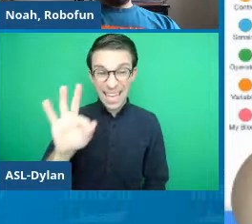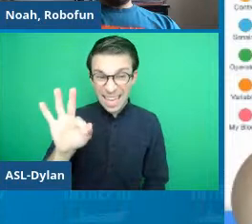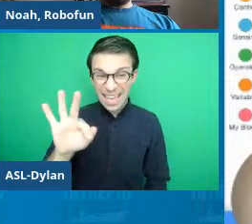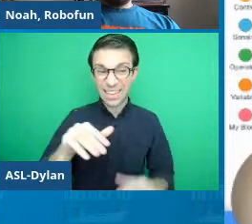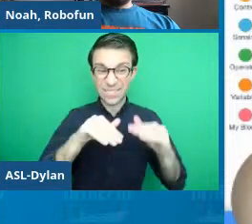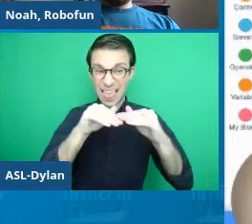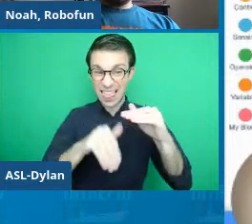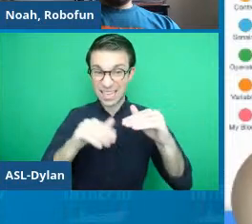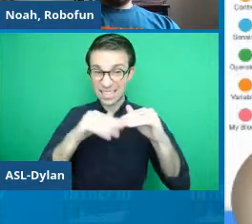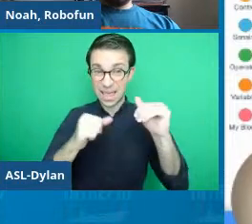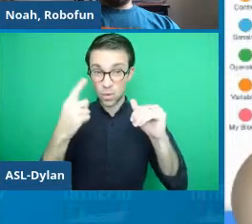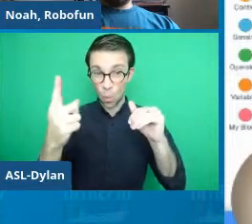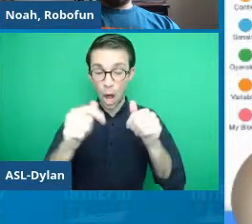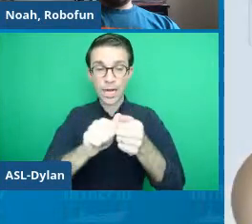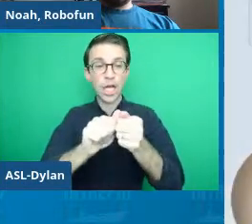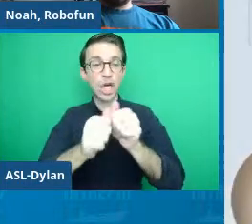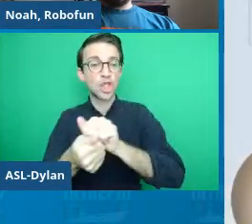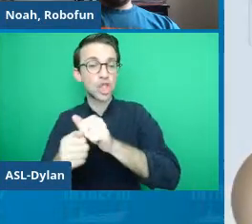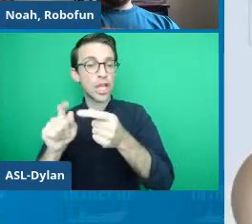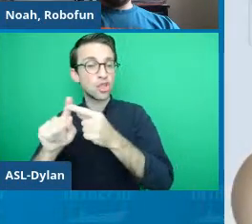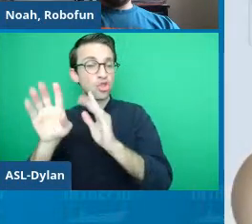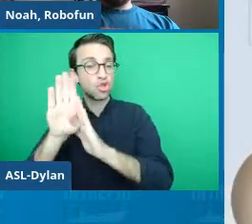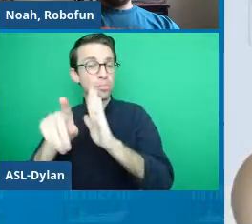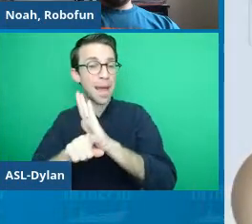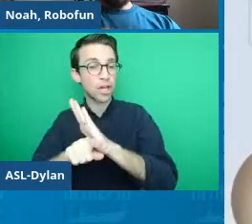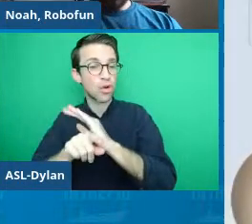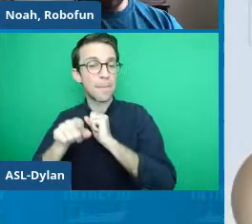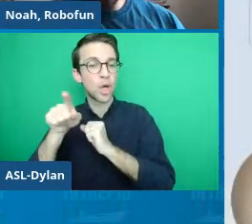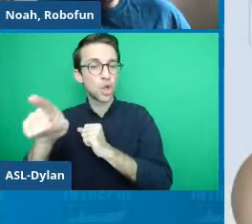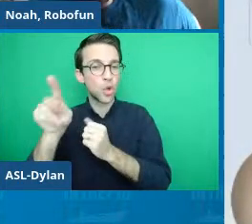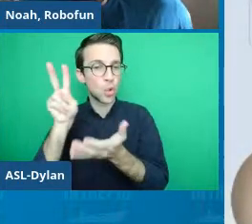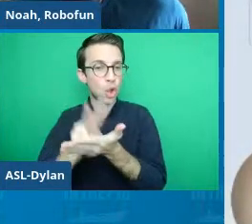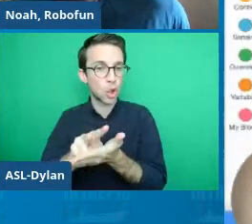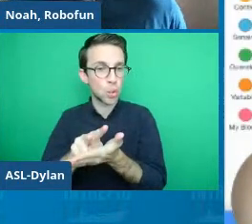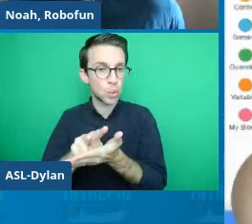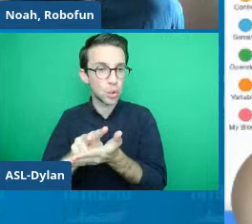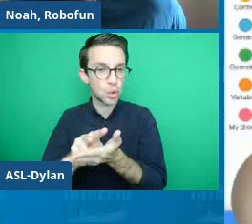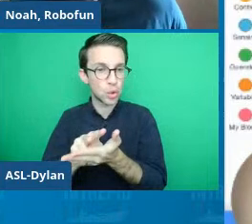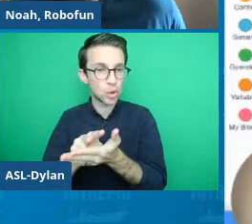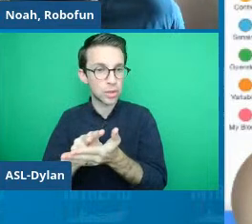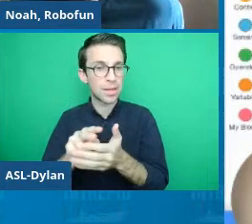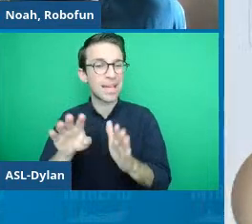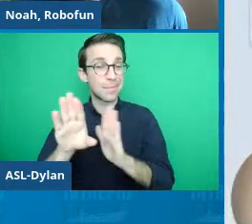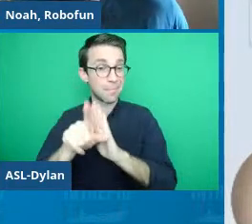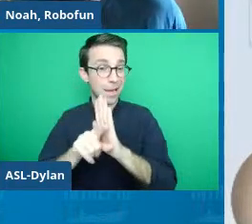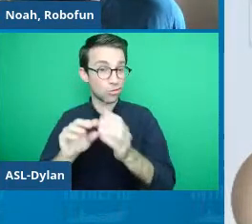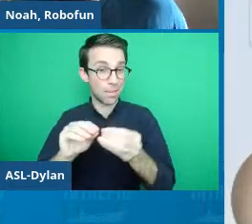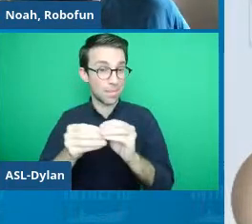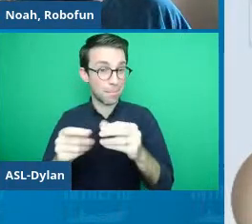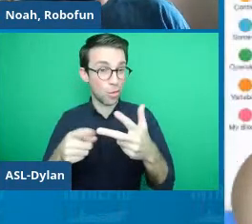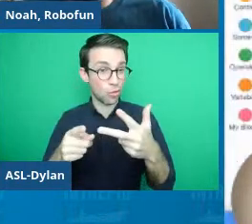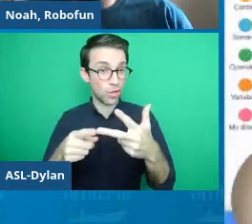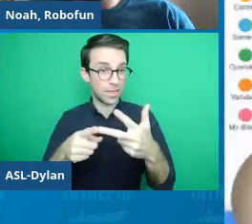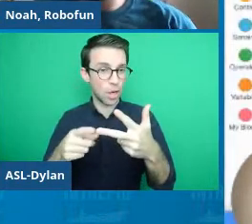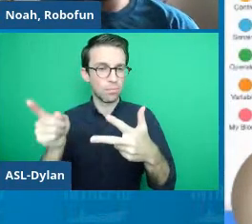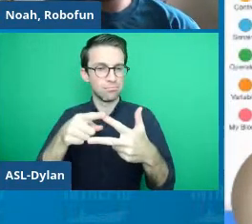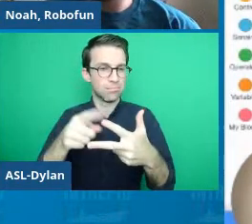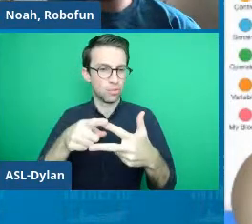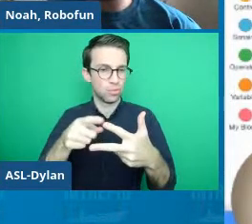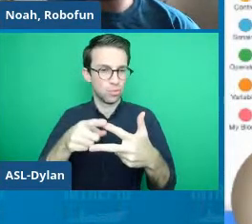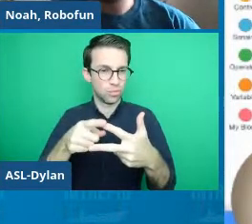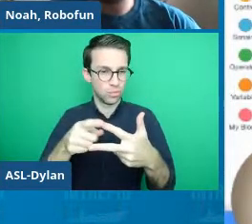switch to that backdrop that says you lose, which is the third backdrop. Oops. Nope. Second